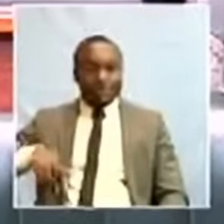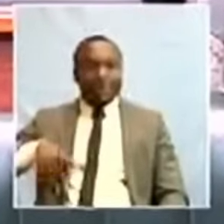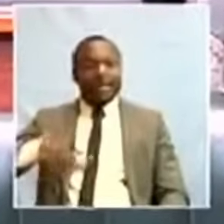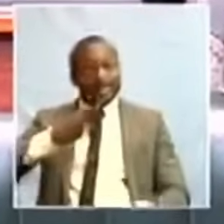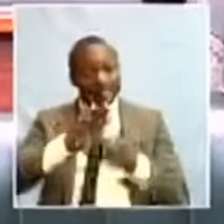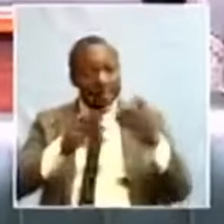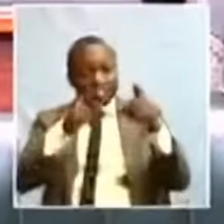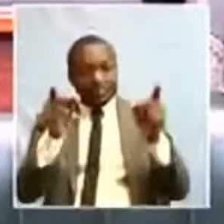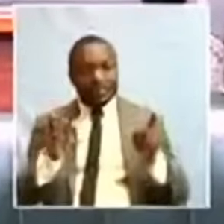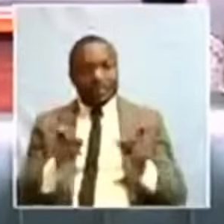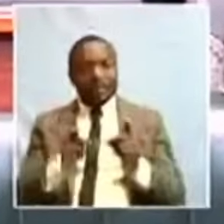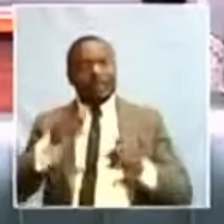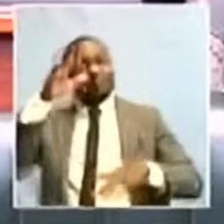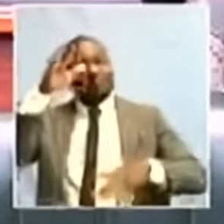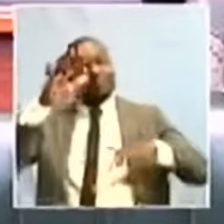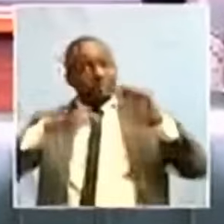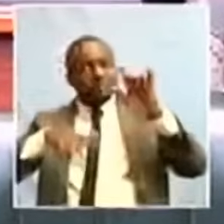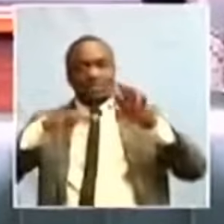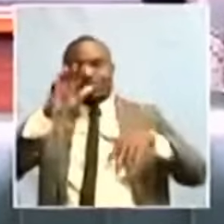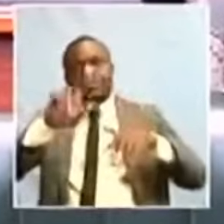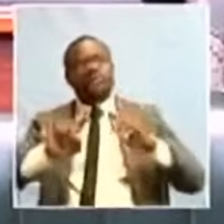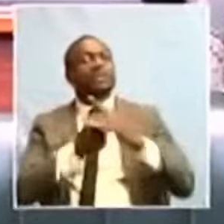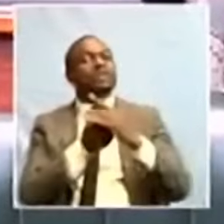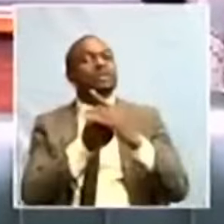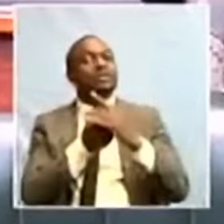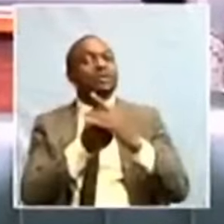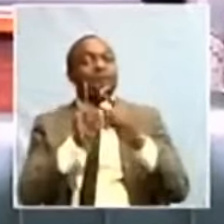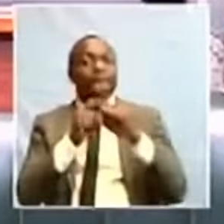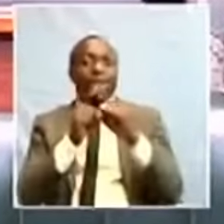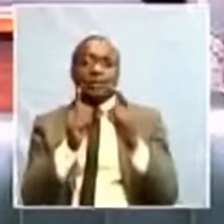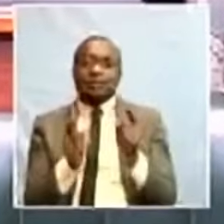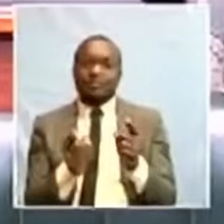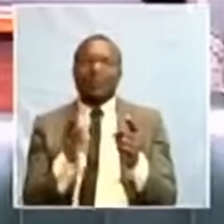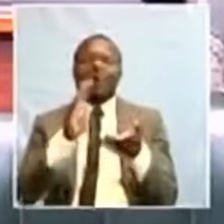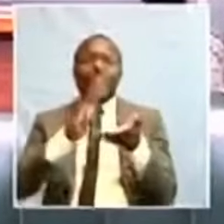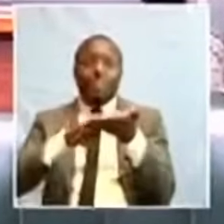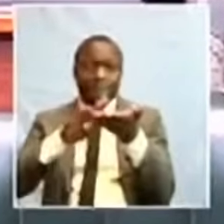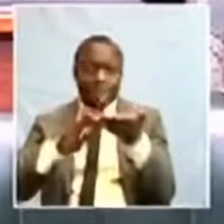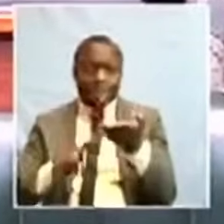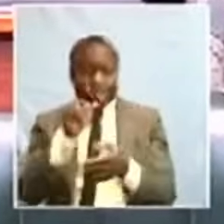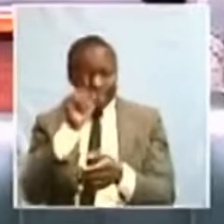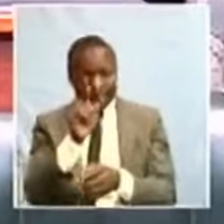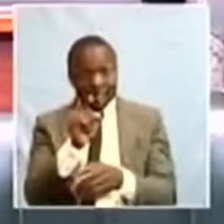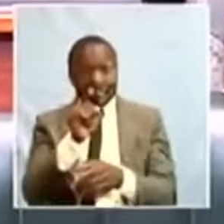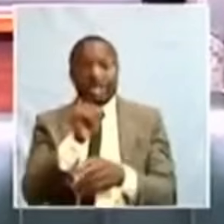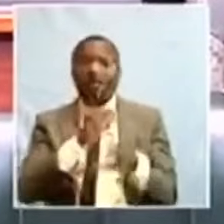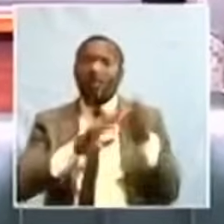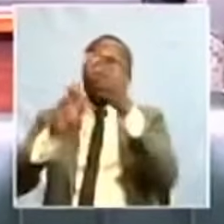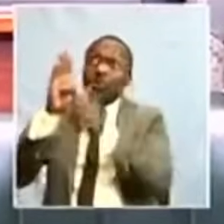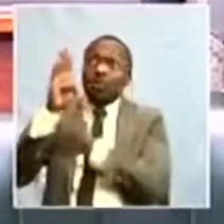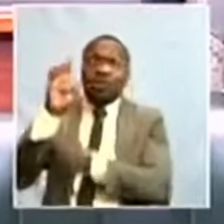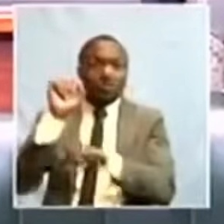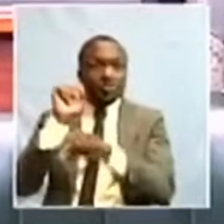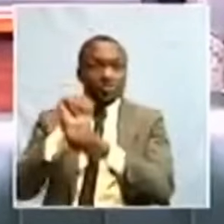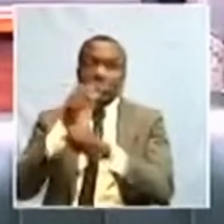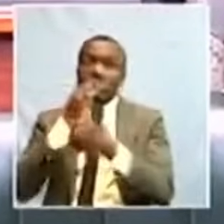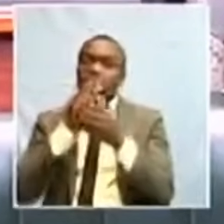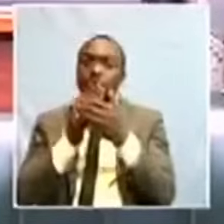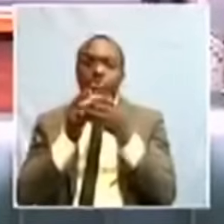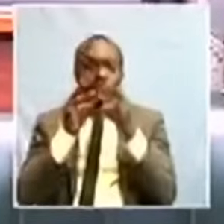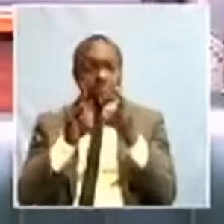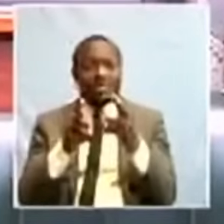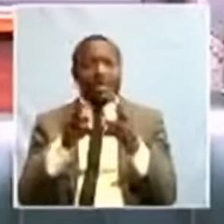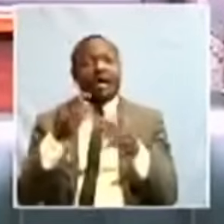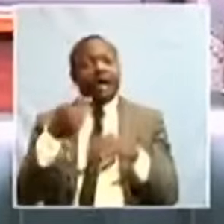rains came, but I believe that also God works in a good way. I